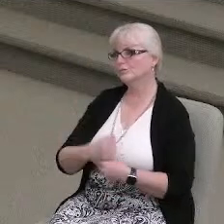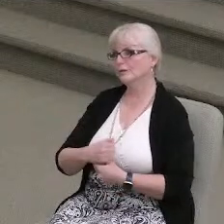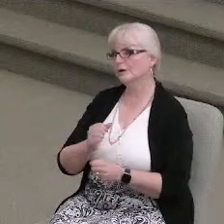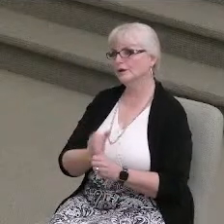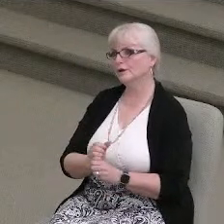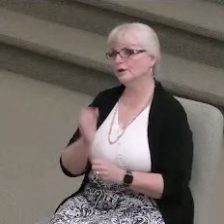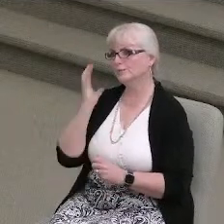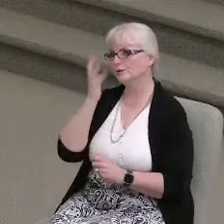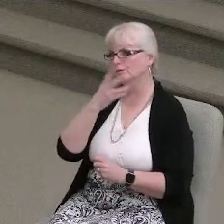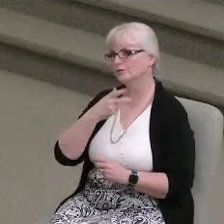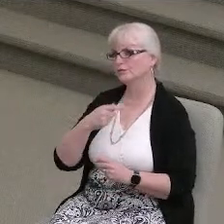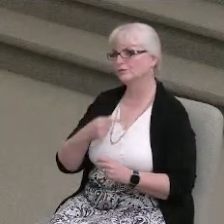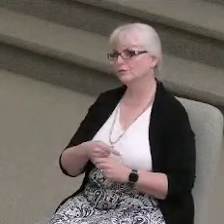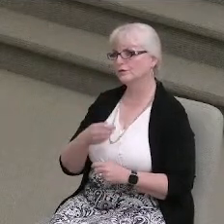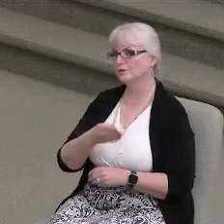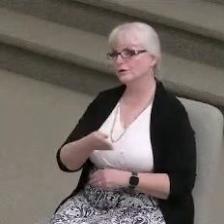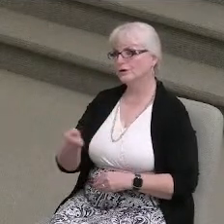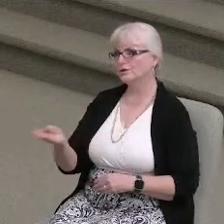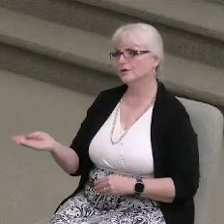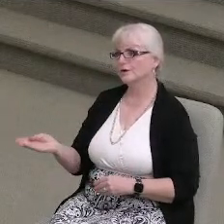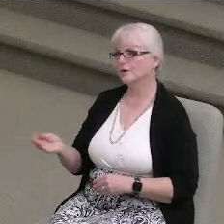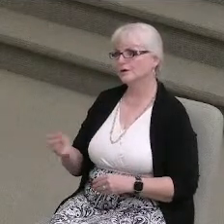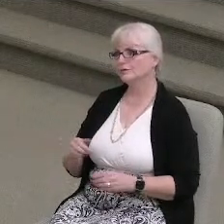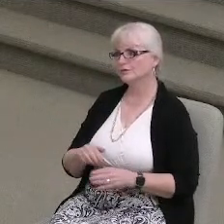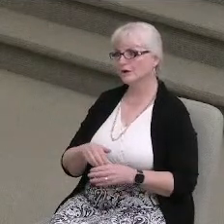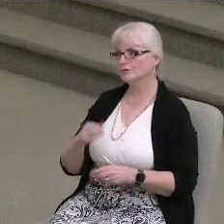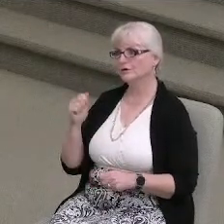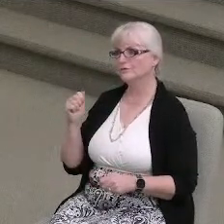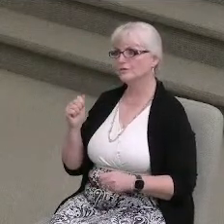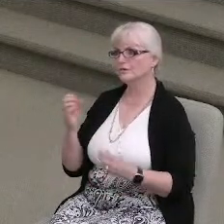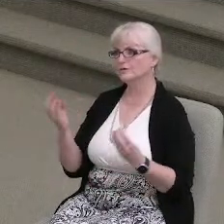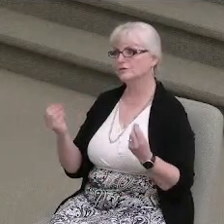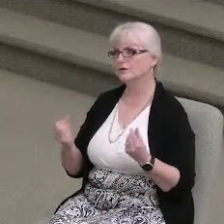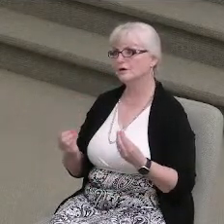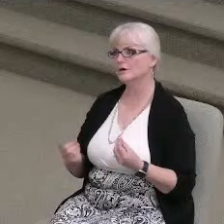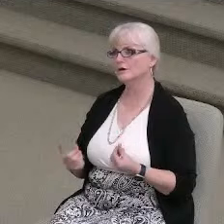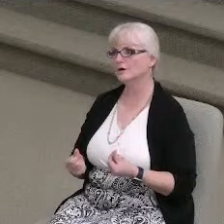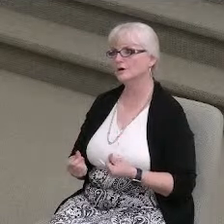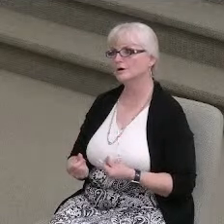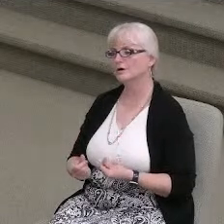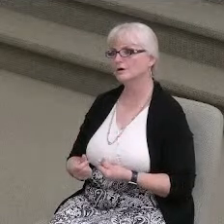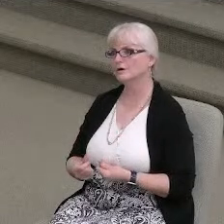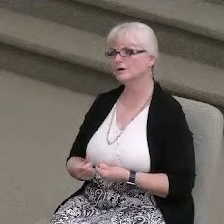You make beautiful things out of the